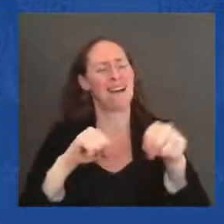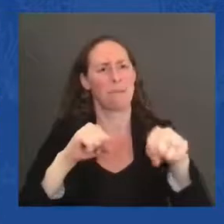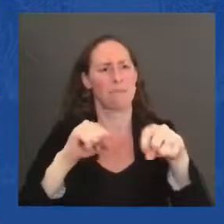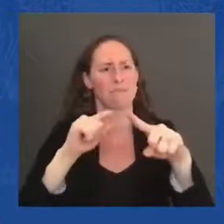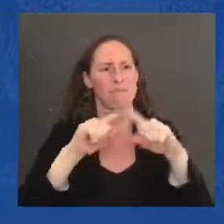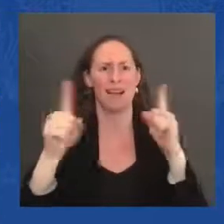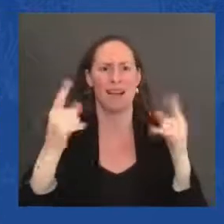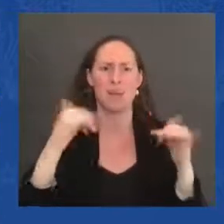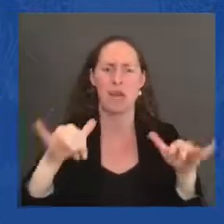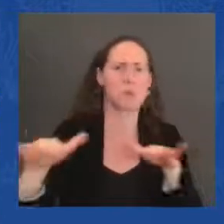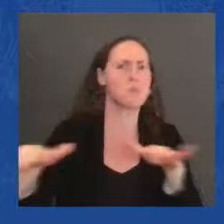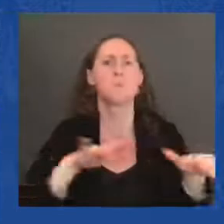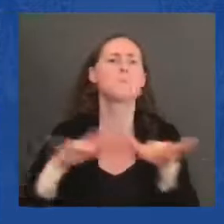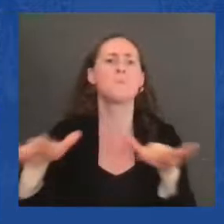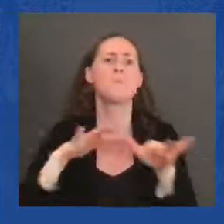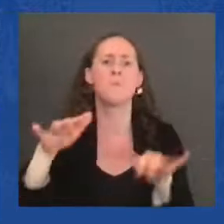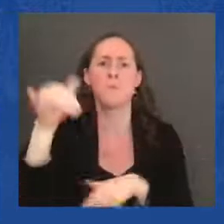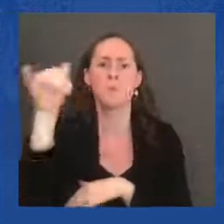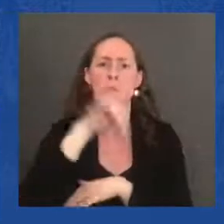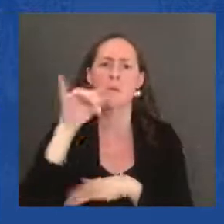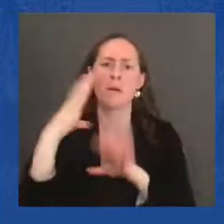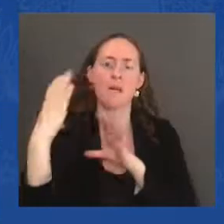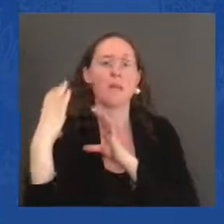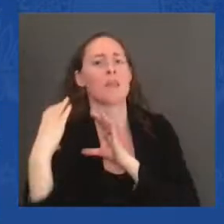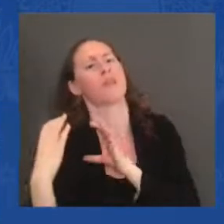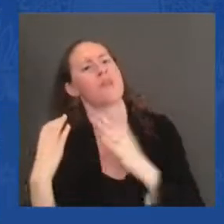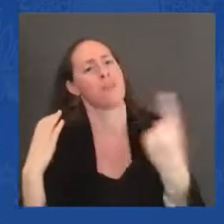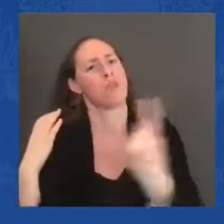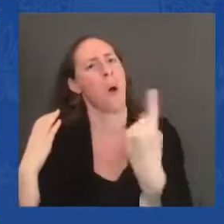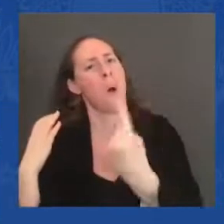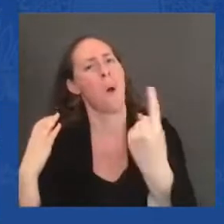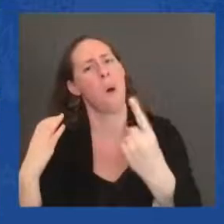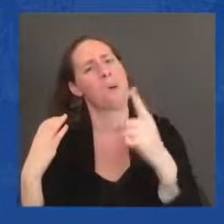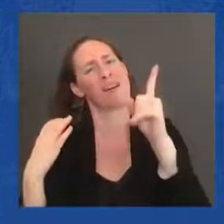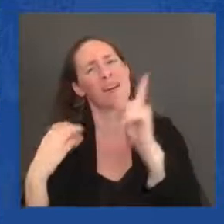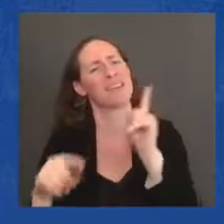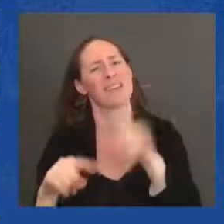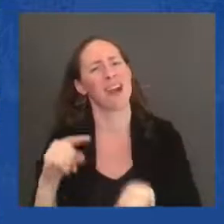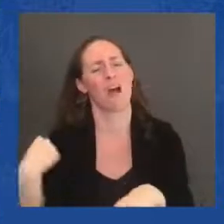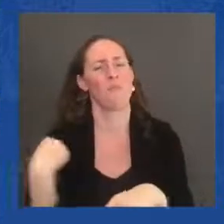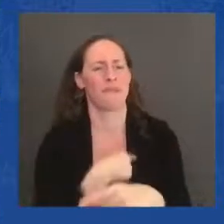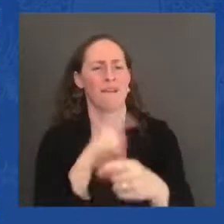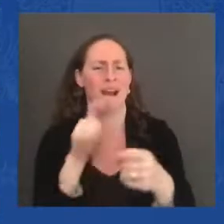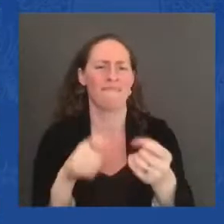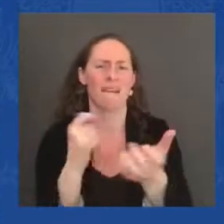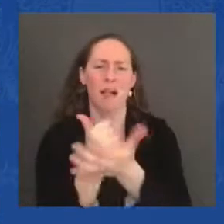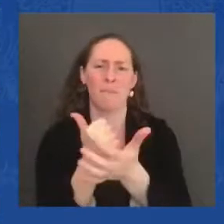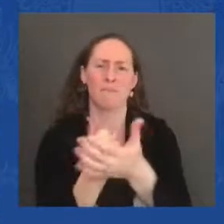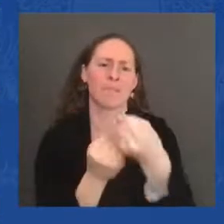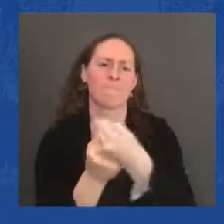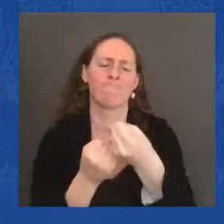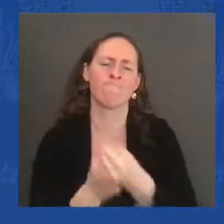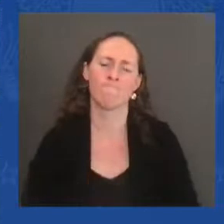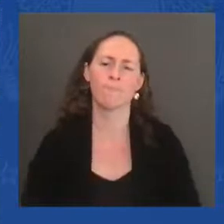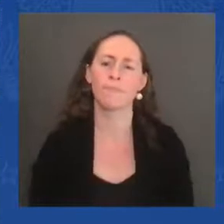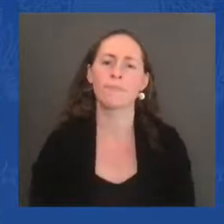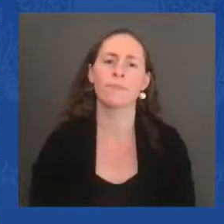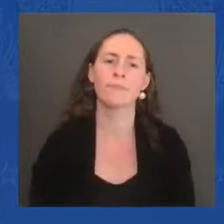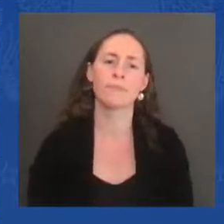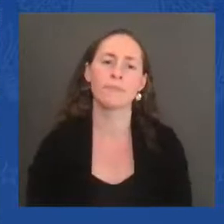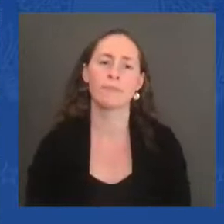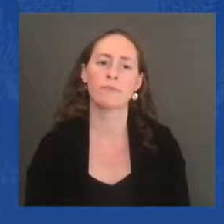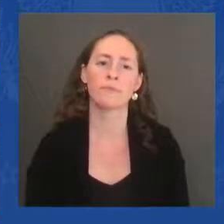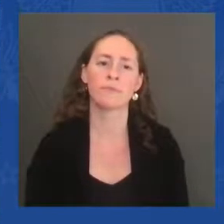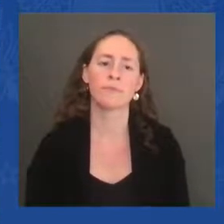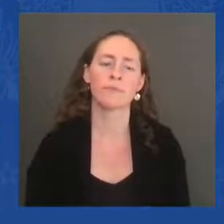is, we're one America. We have a federal system because each part